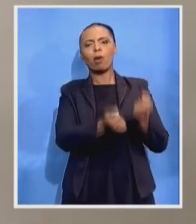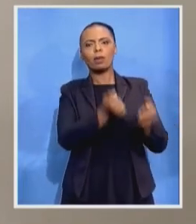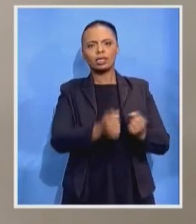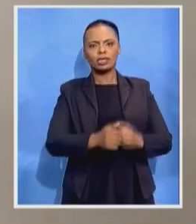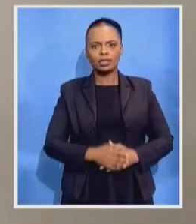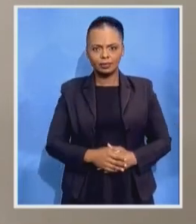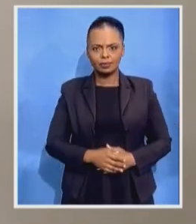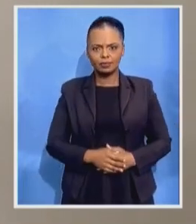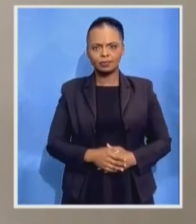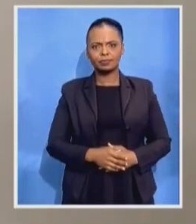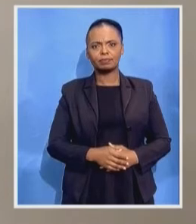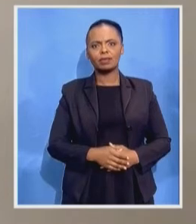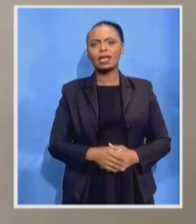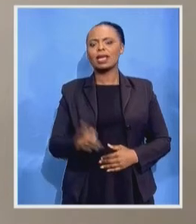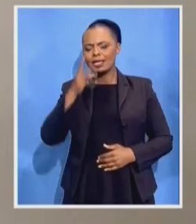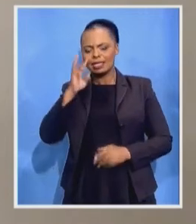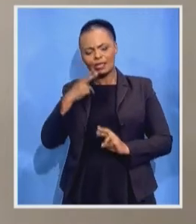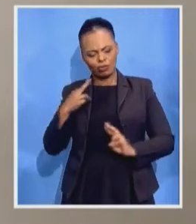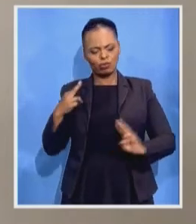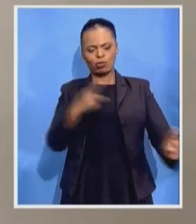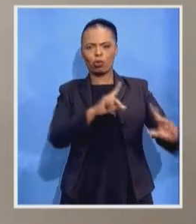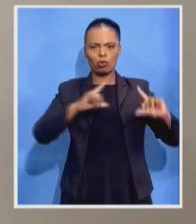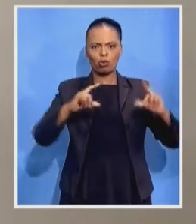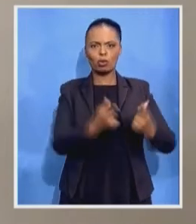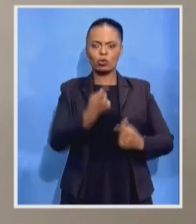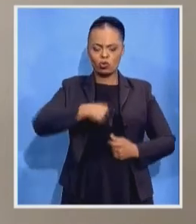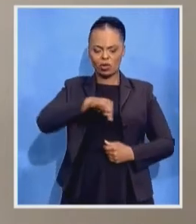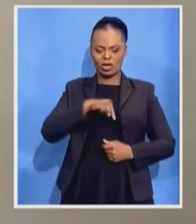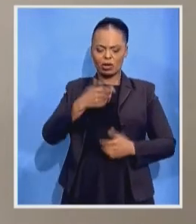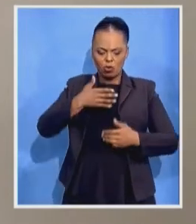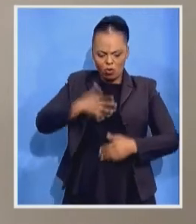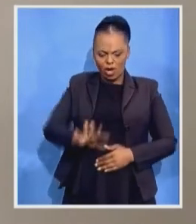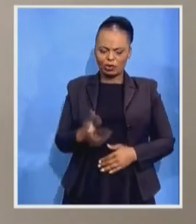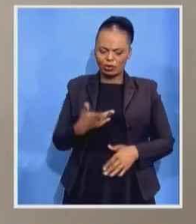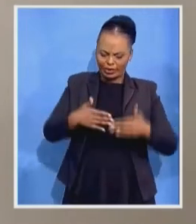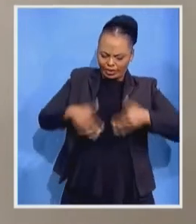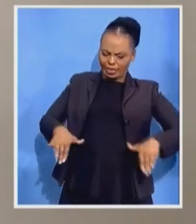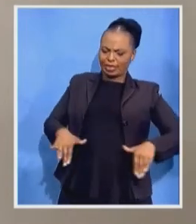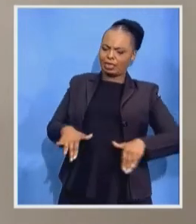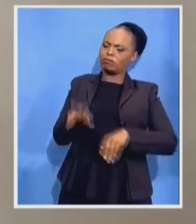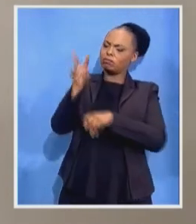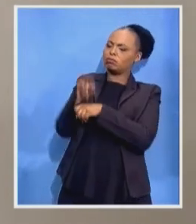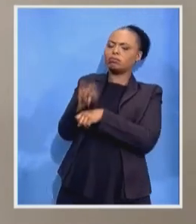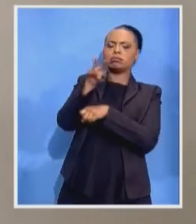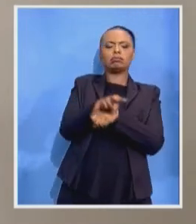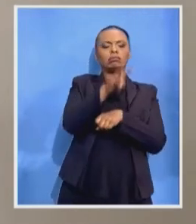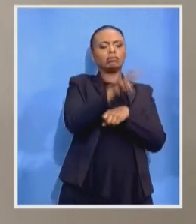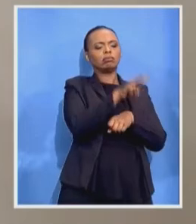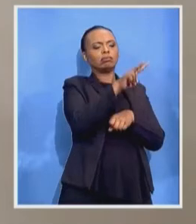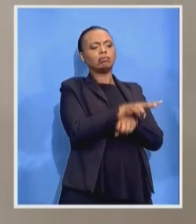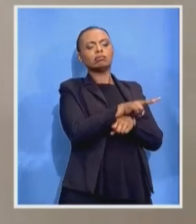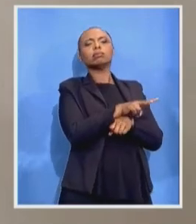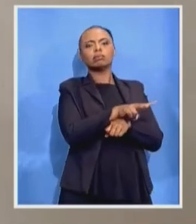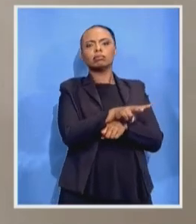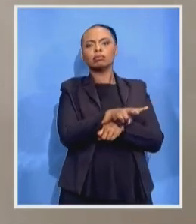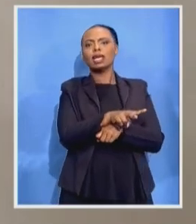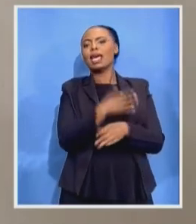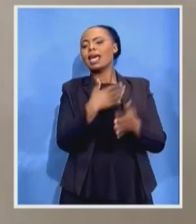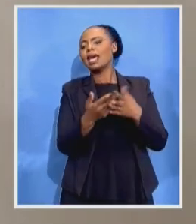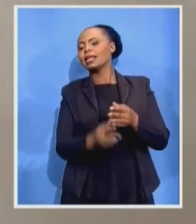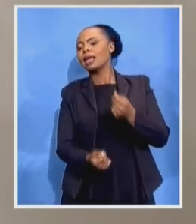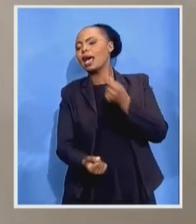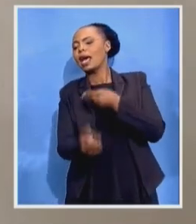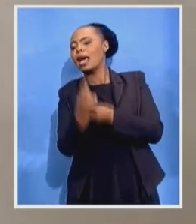ourselves completely as the SACP and condemn strongly any grandstanding and attempts to